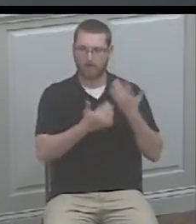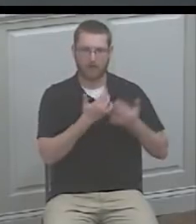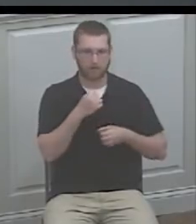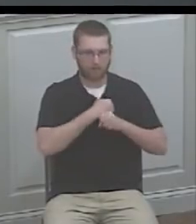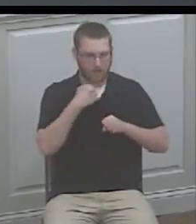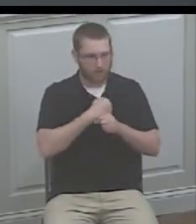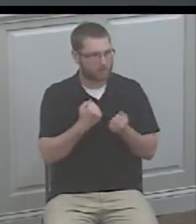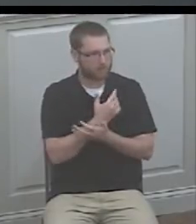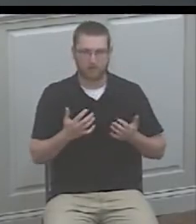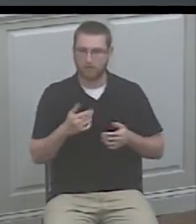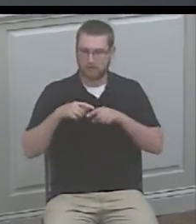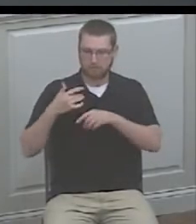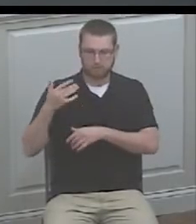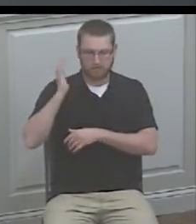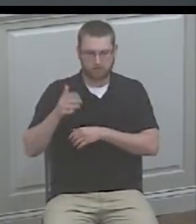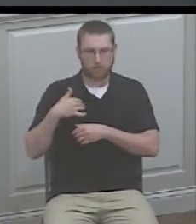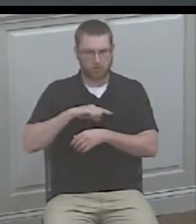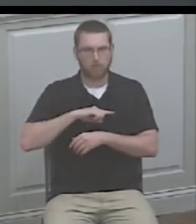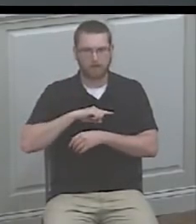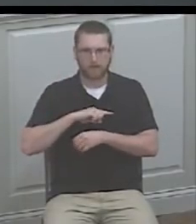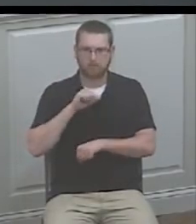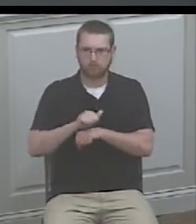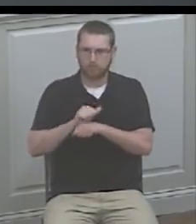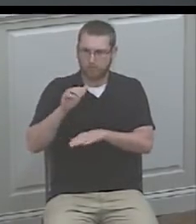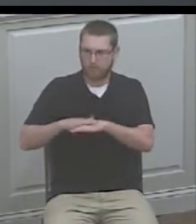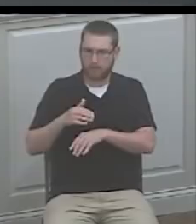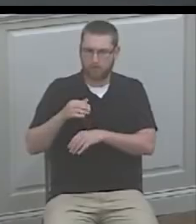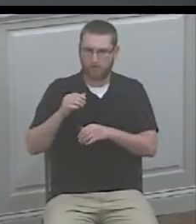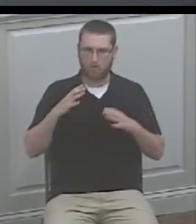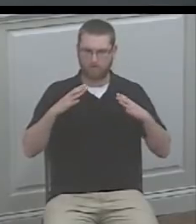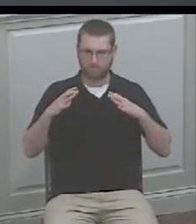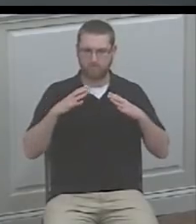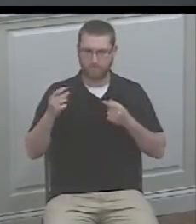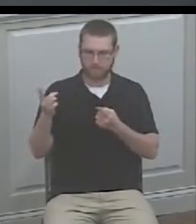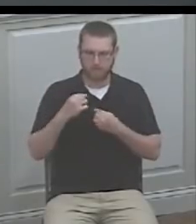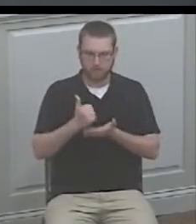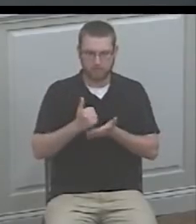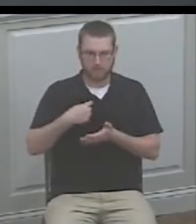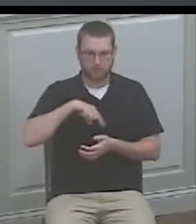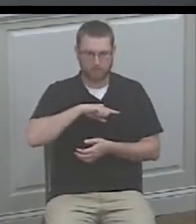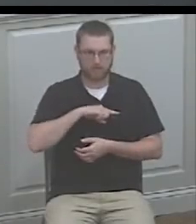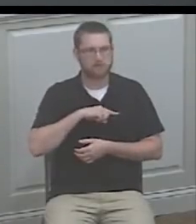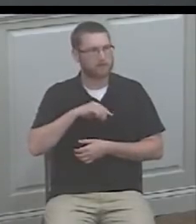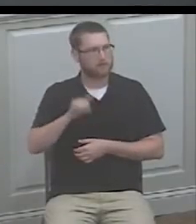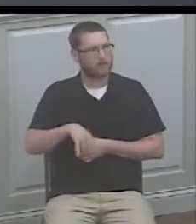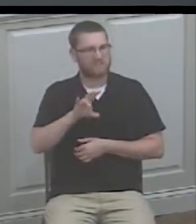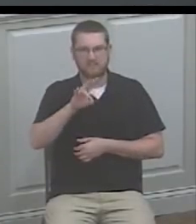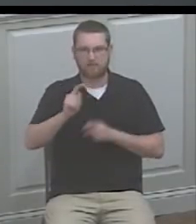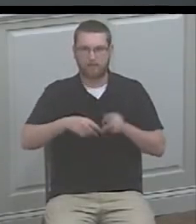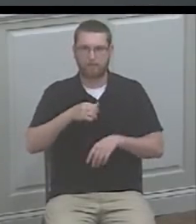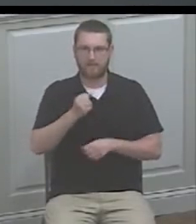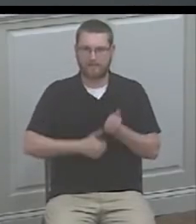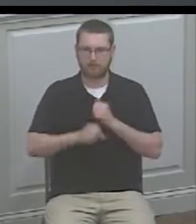we could depend on off-duty to respond in a timely manner and continue to allow the department to run on a skeleton crew. At seven personnel per shift, we are